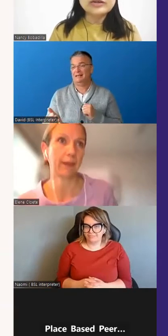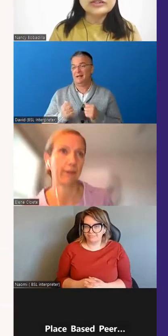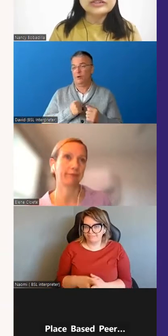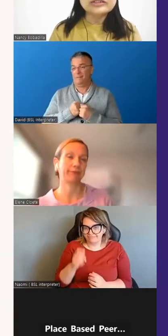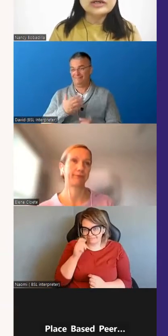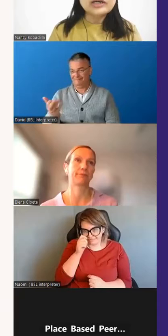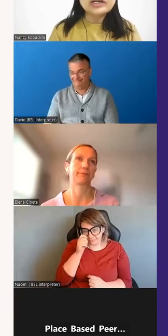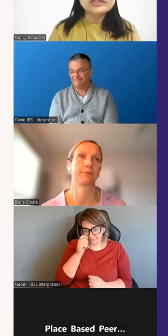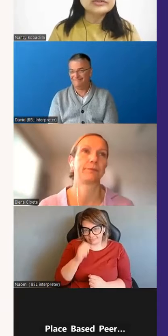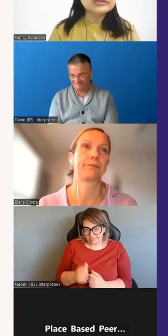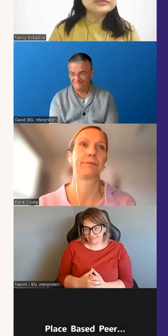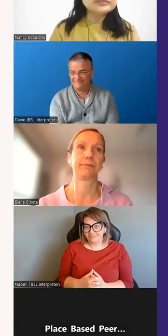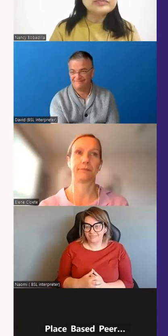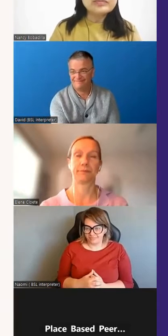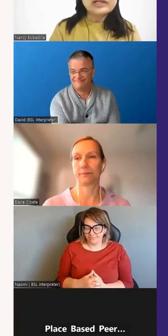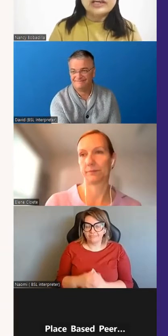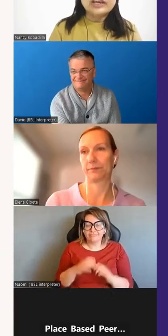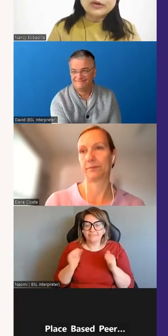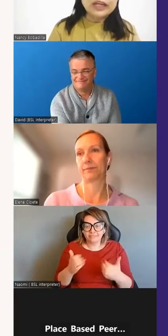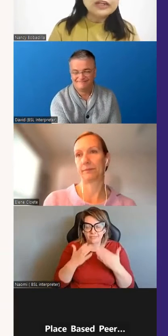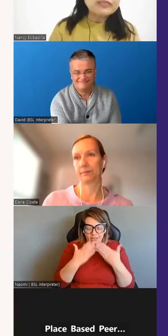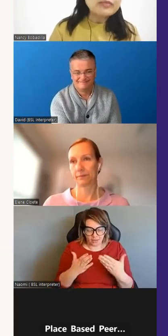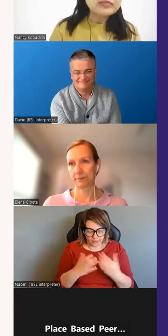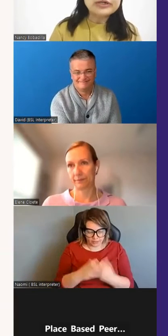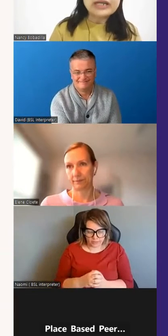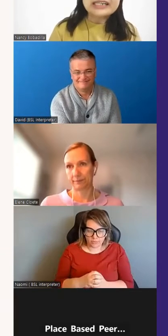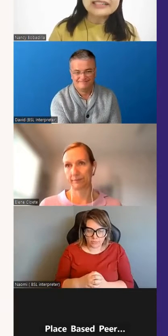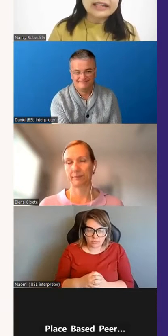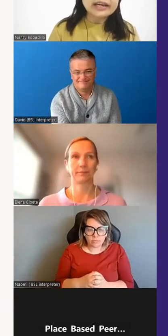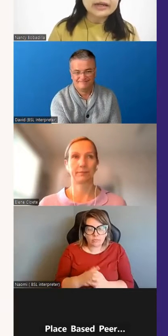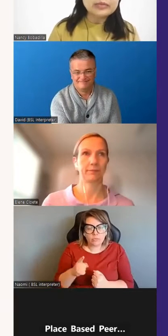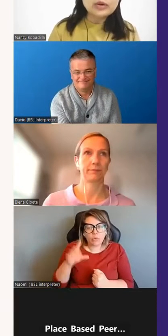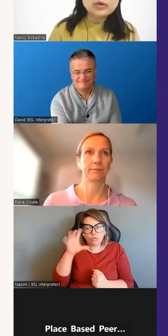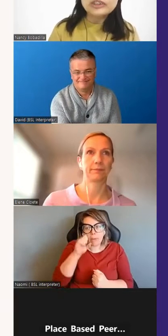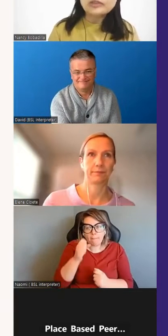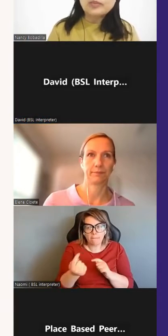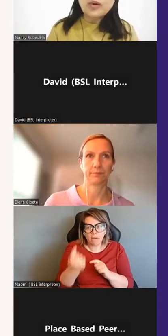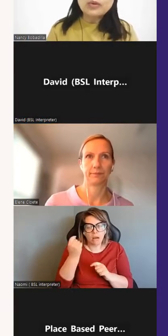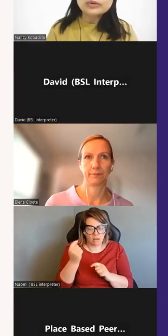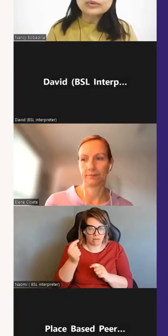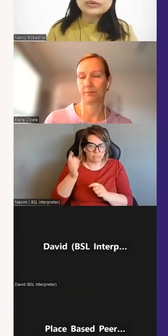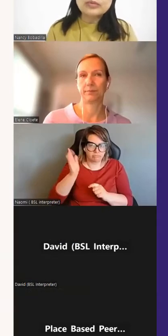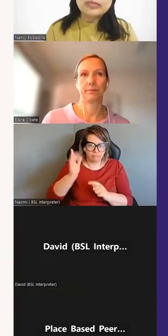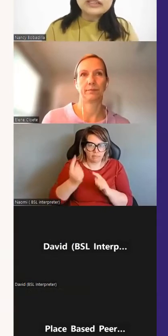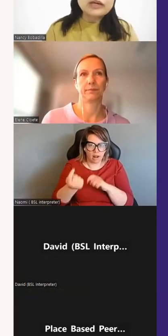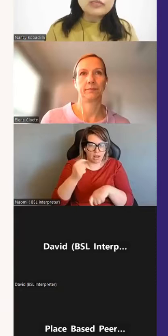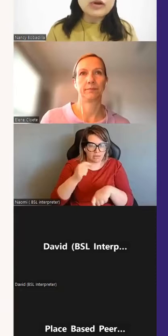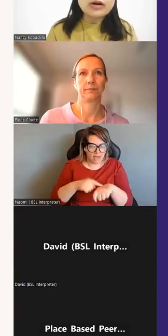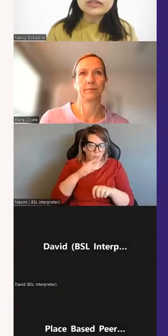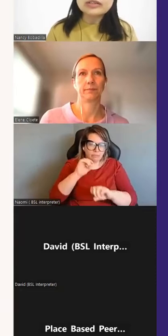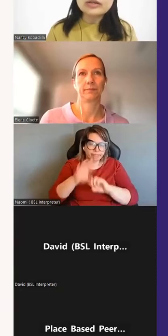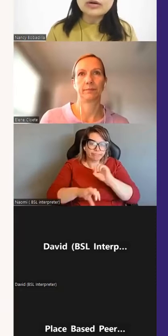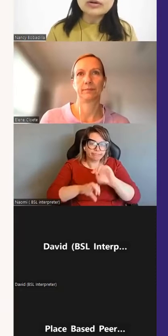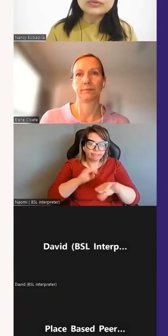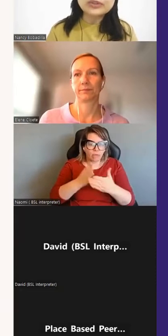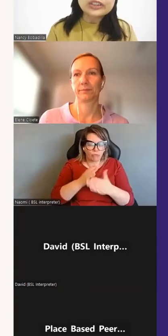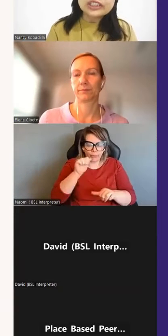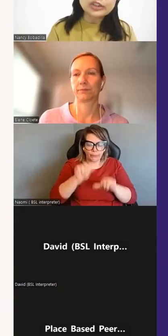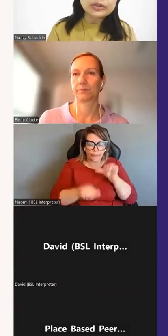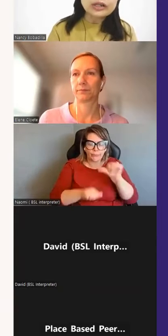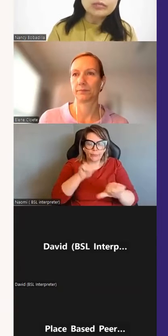Yes, thank you, Elene. So if you can remember last time, we spoke through the building blocks